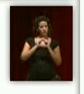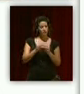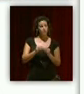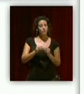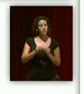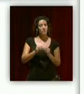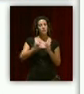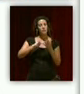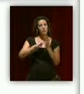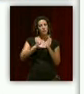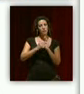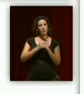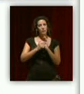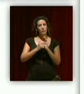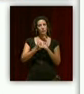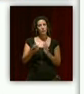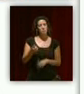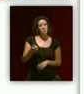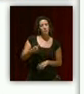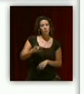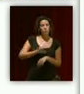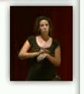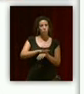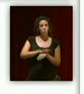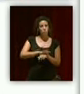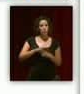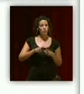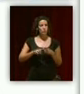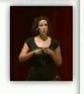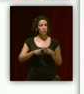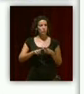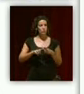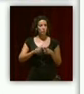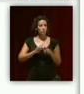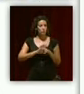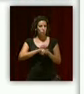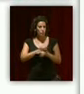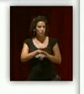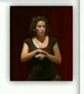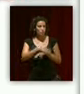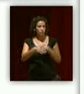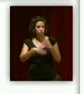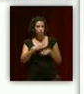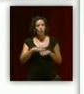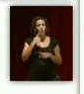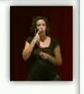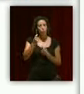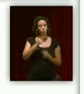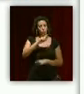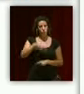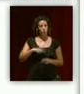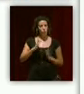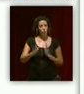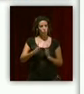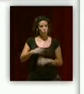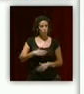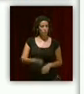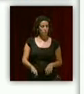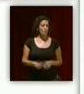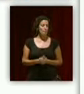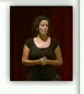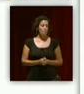However, we are, on the other hand, developing other types of systems, like, for example, bracelets